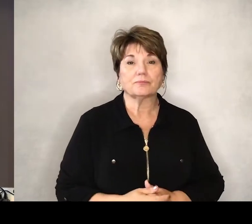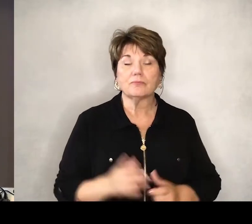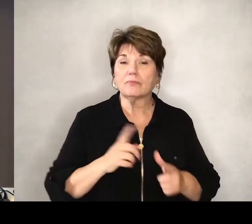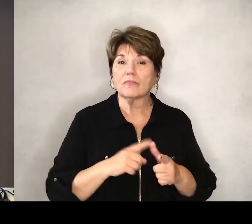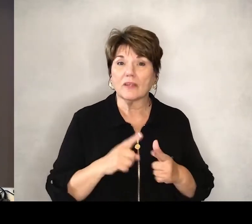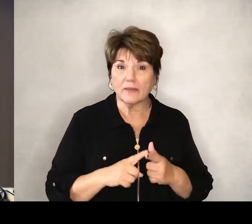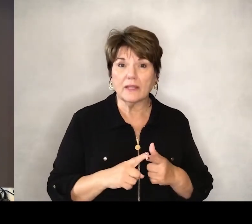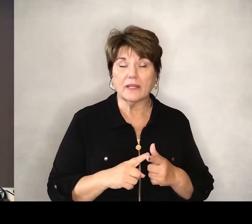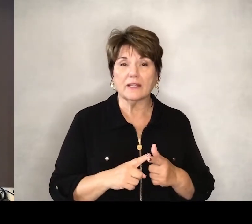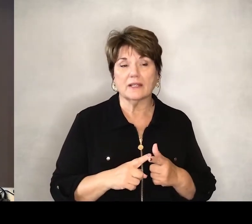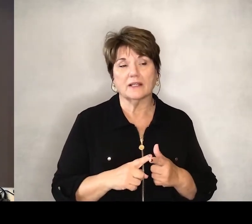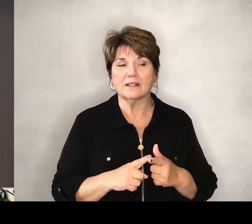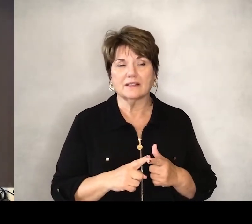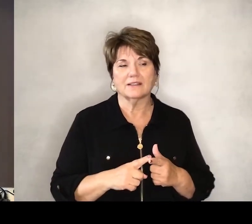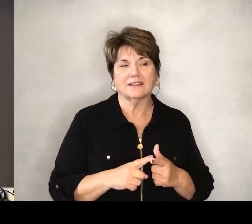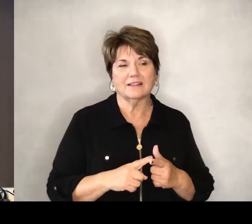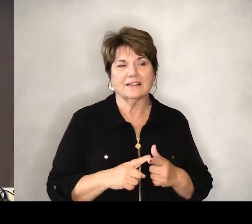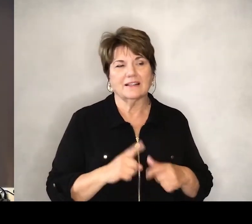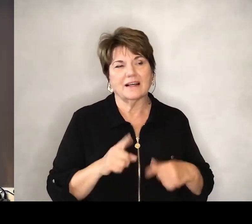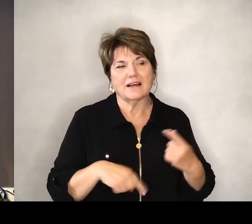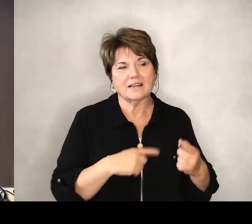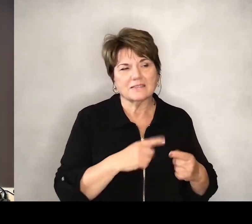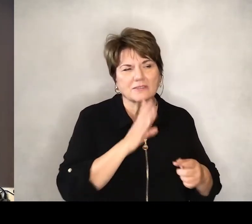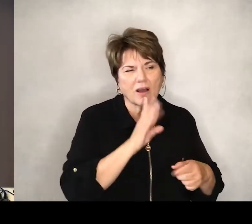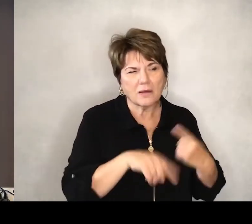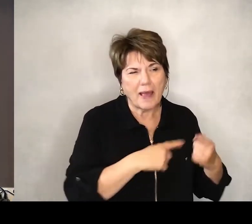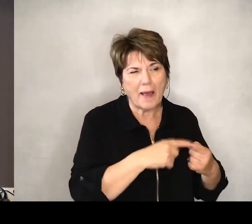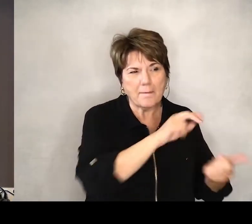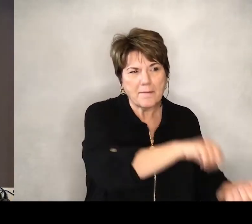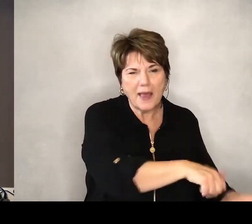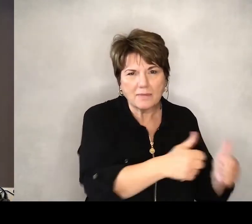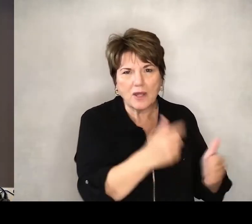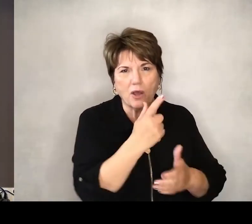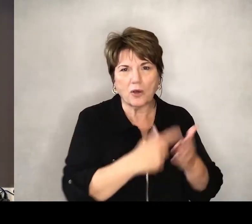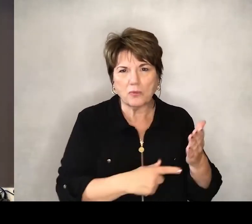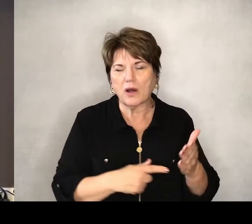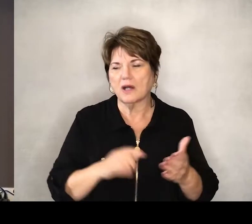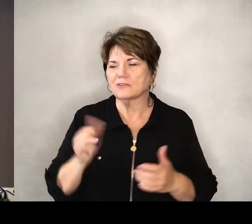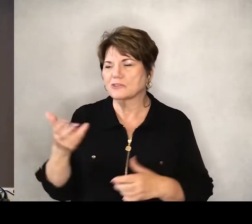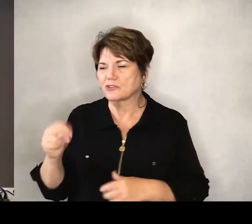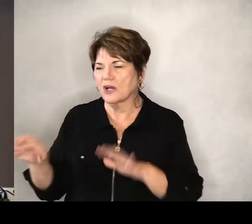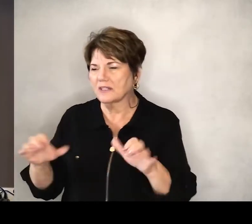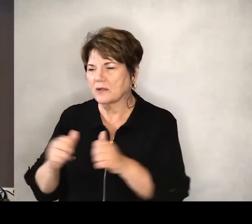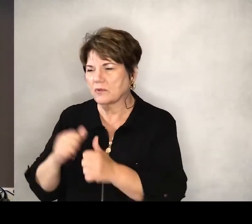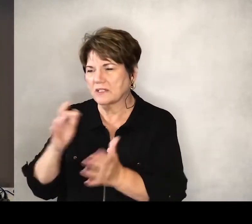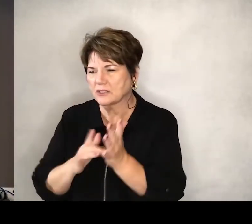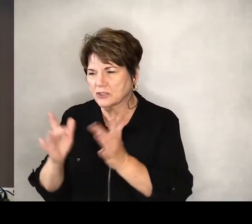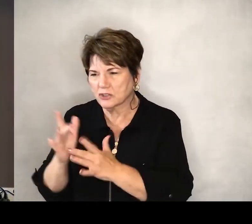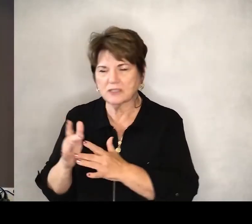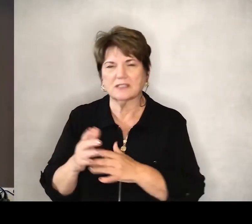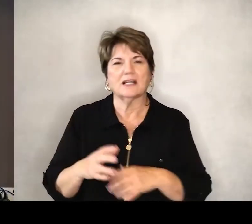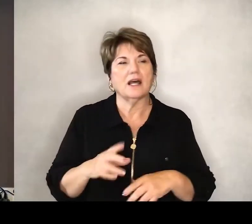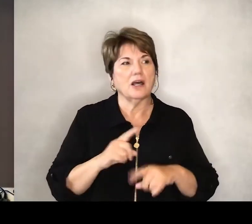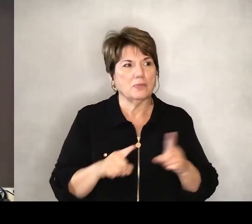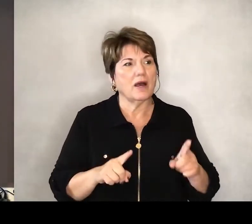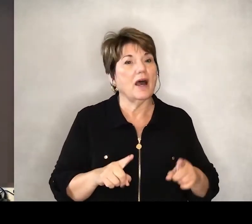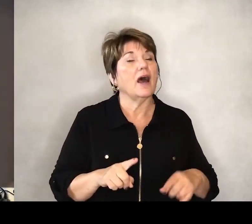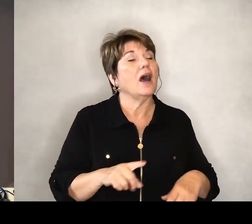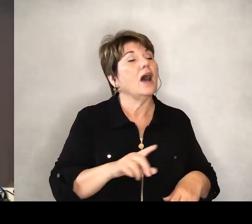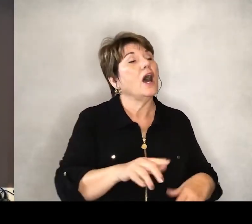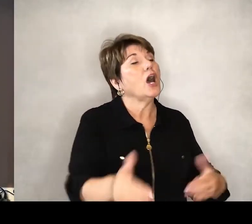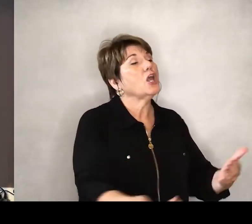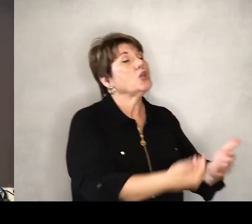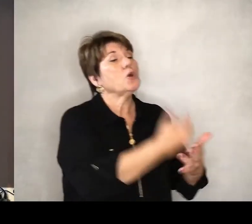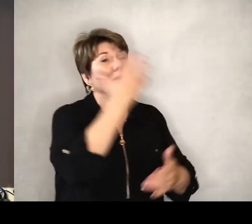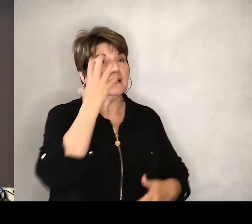And then there's a bit of a teaser about baptism and what John had done with Jesus and other in the process of baptizing him. But there's going to be a